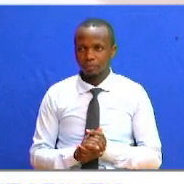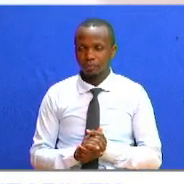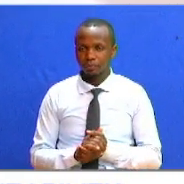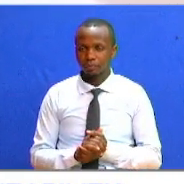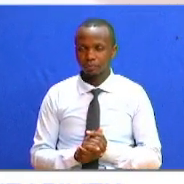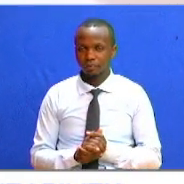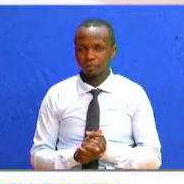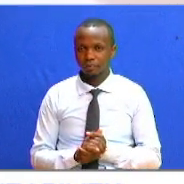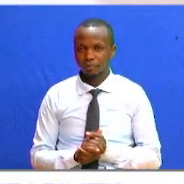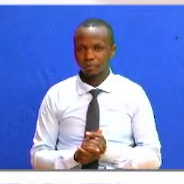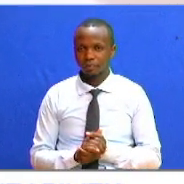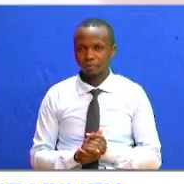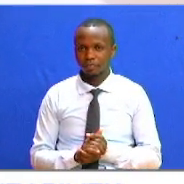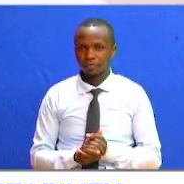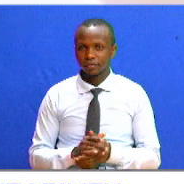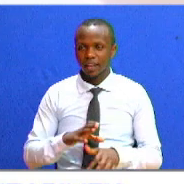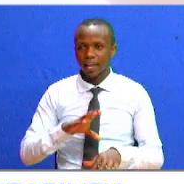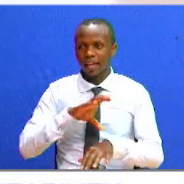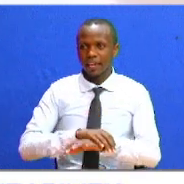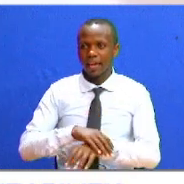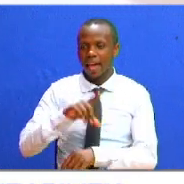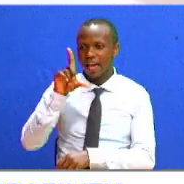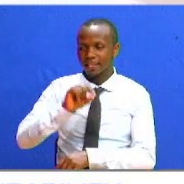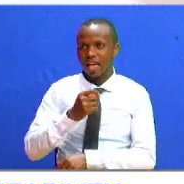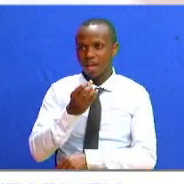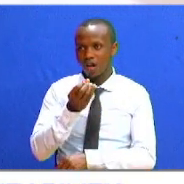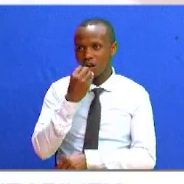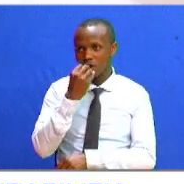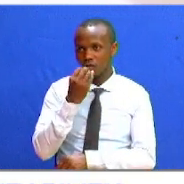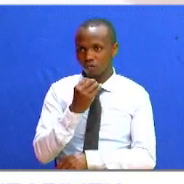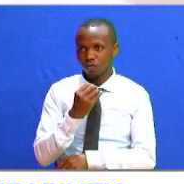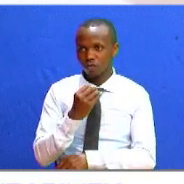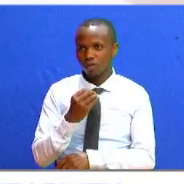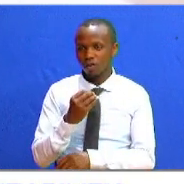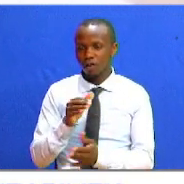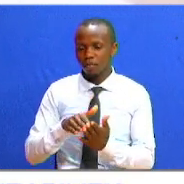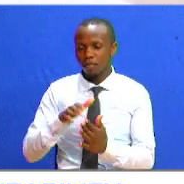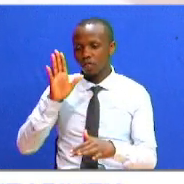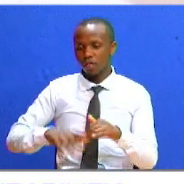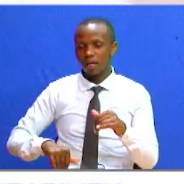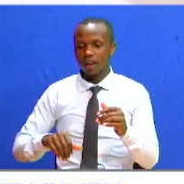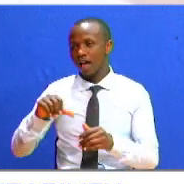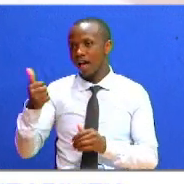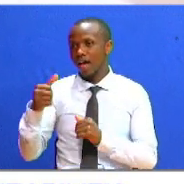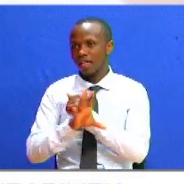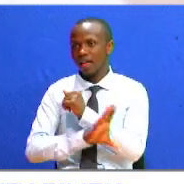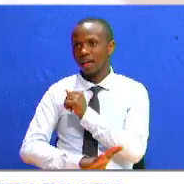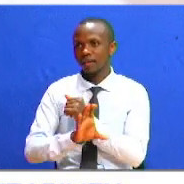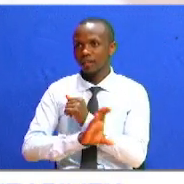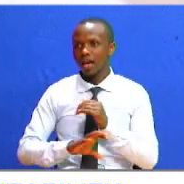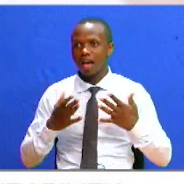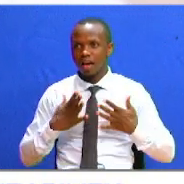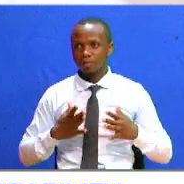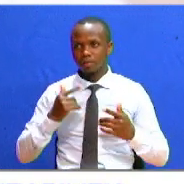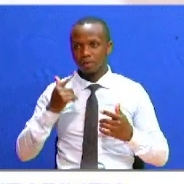food. Other people in the other parts of the world are starving. They are crying for